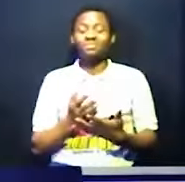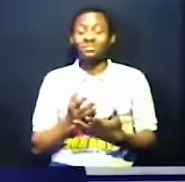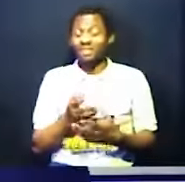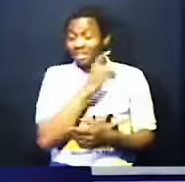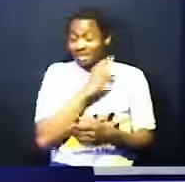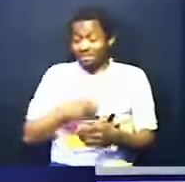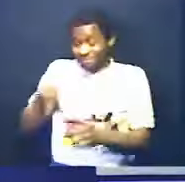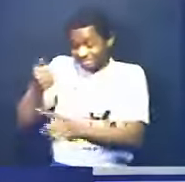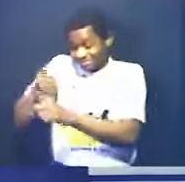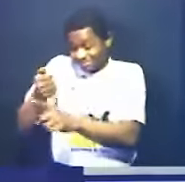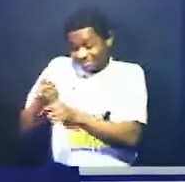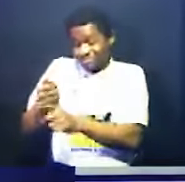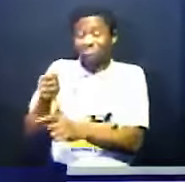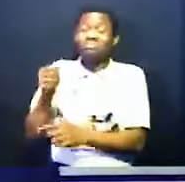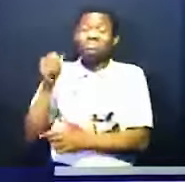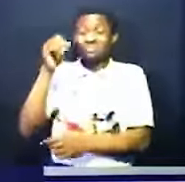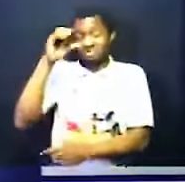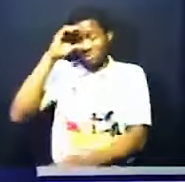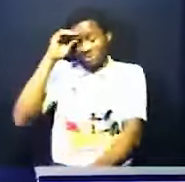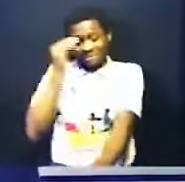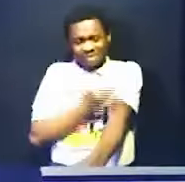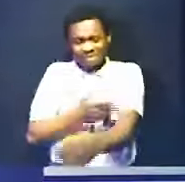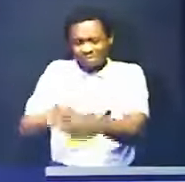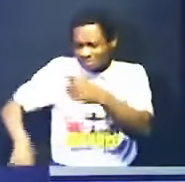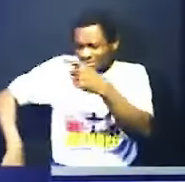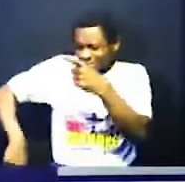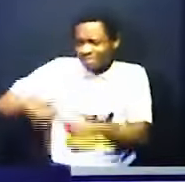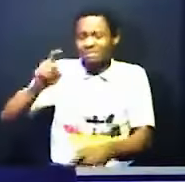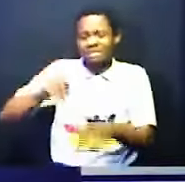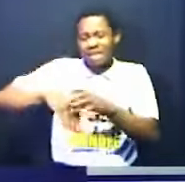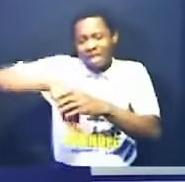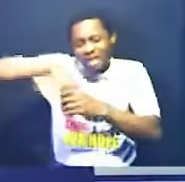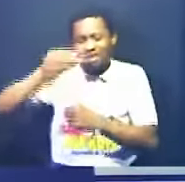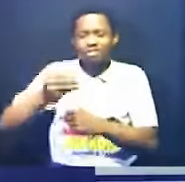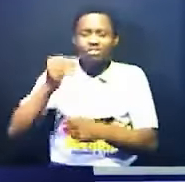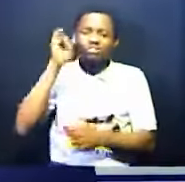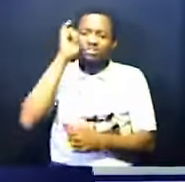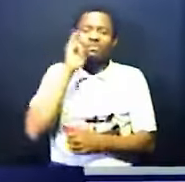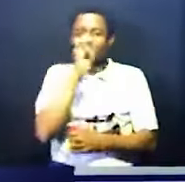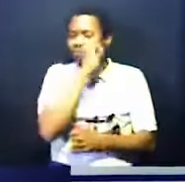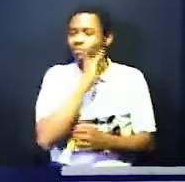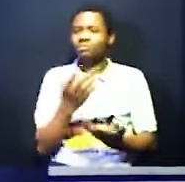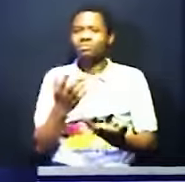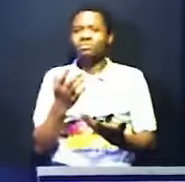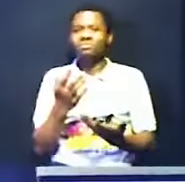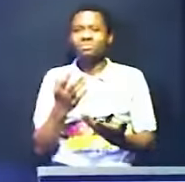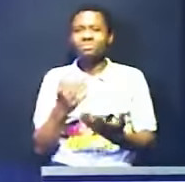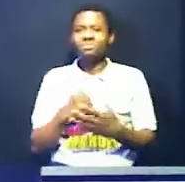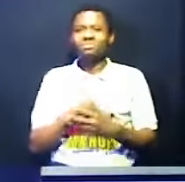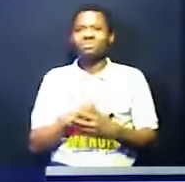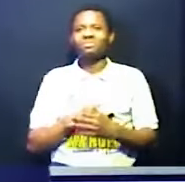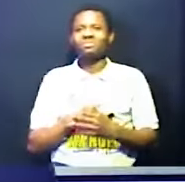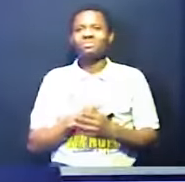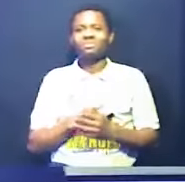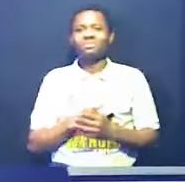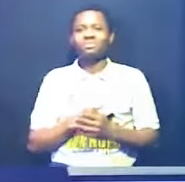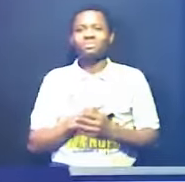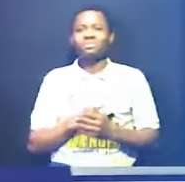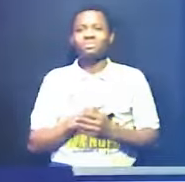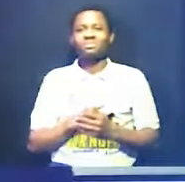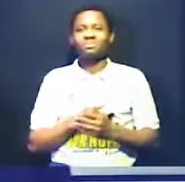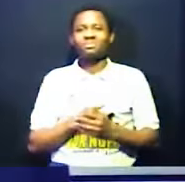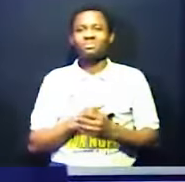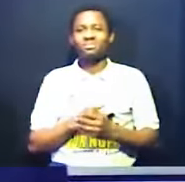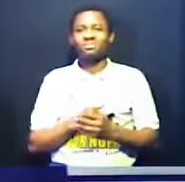Absalom. Chase him out of Israel. Let's see how David speaks